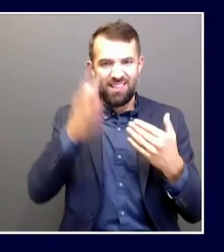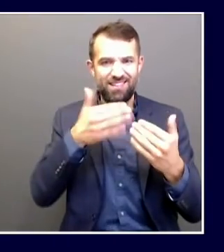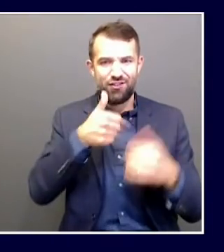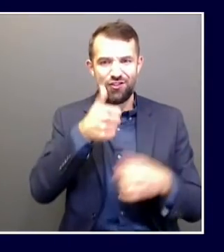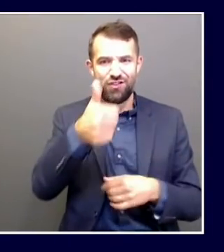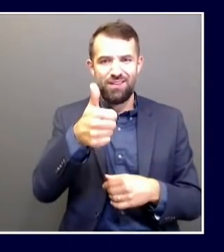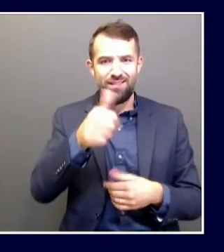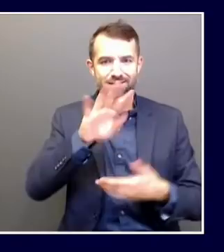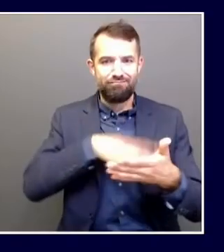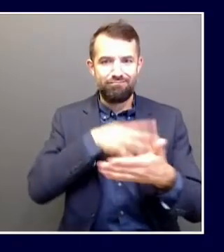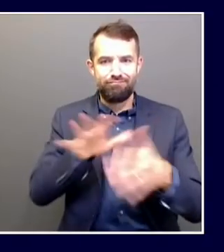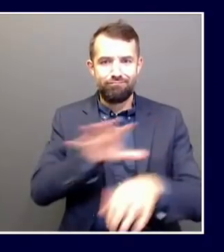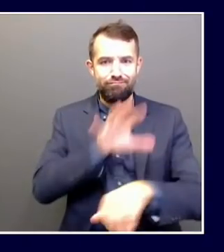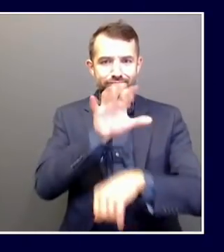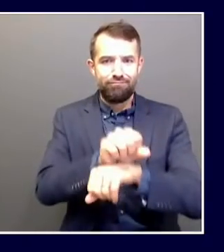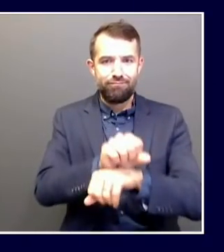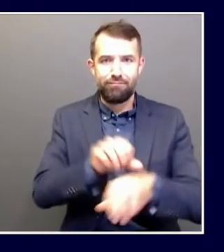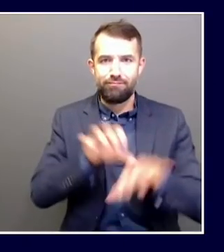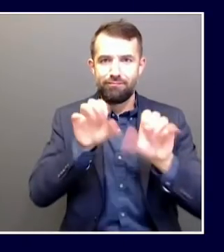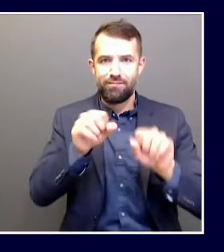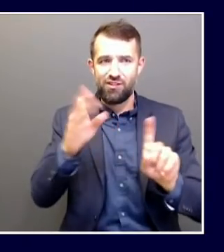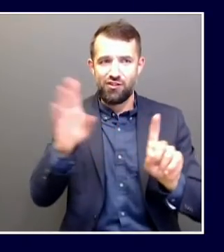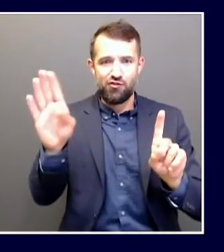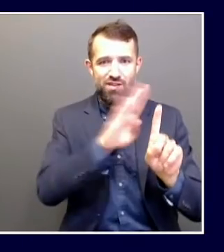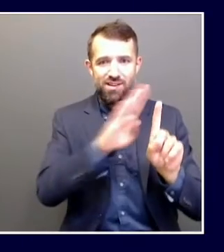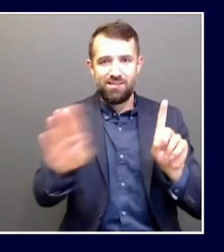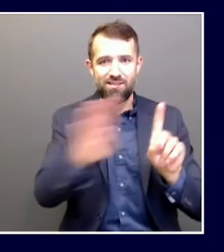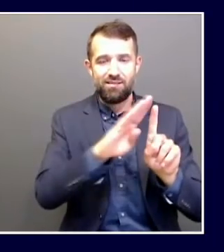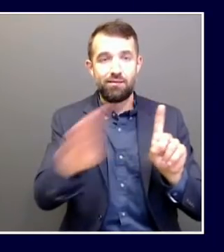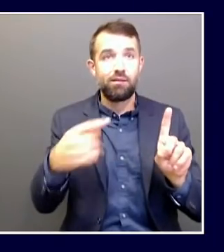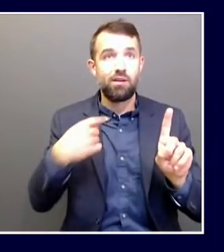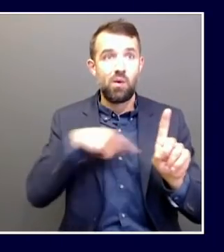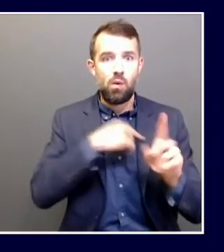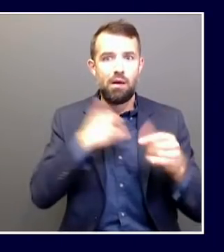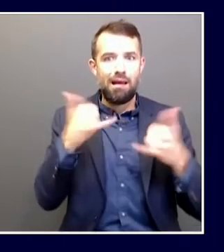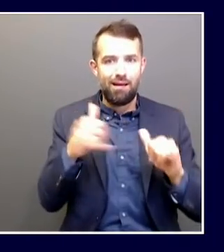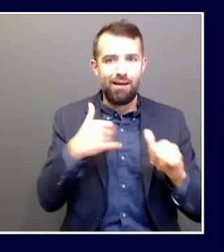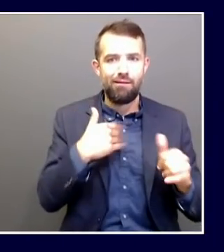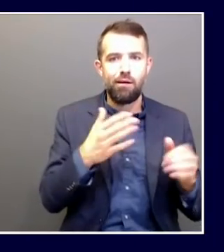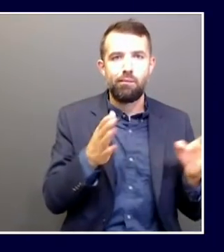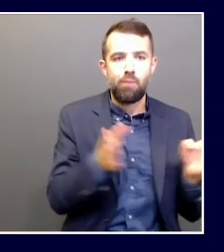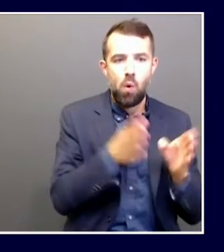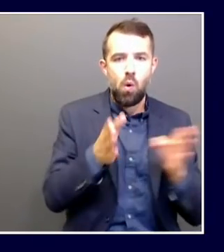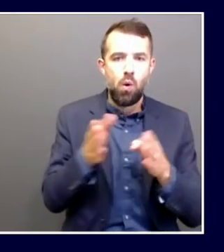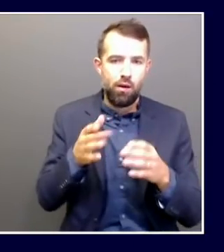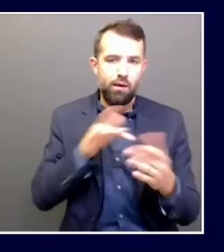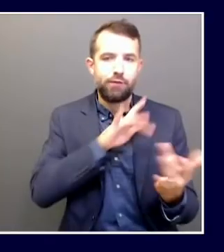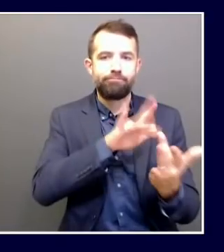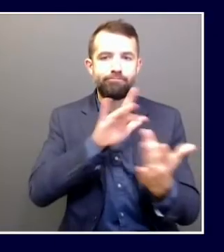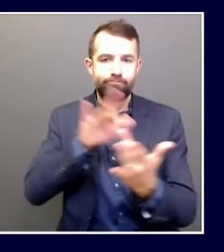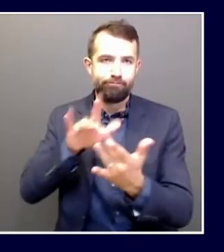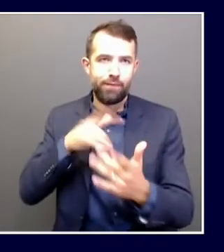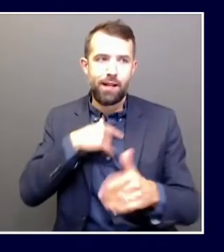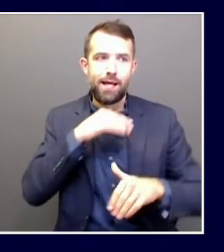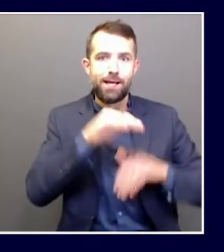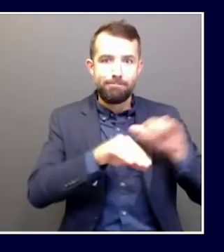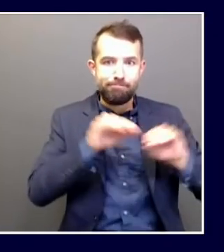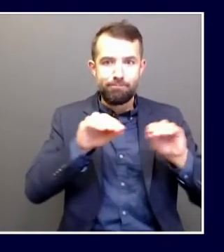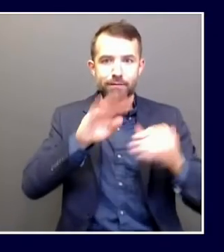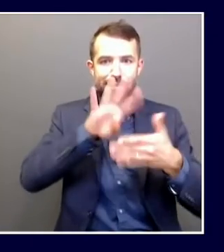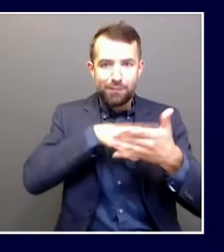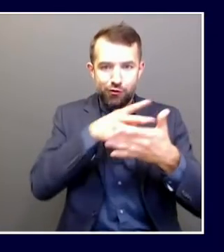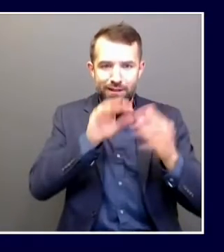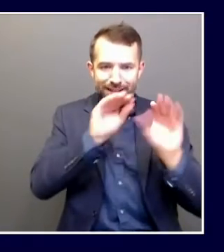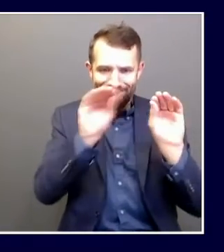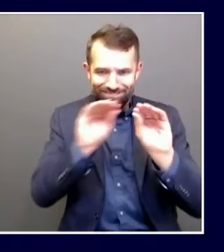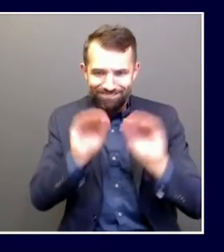in-house. But that doesn't mean the effort was for naught. Indeed, as we've made some pretty fundamental upgrades to